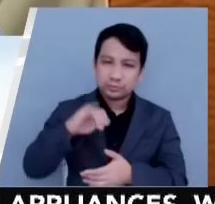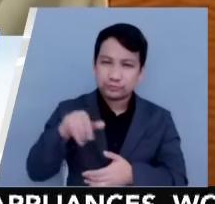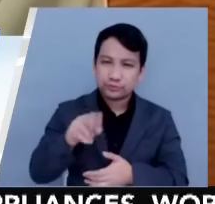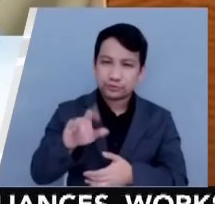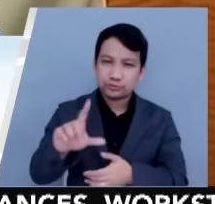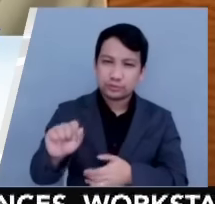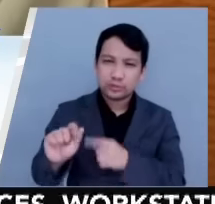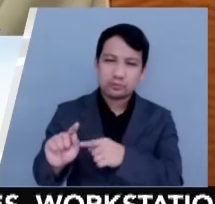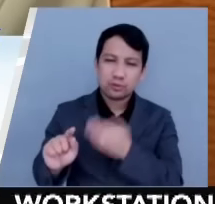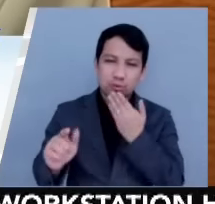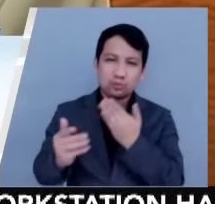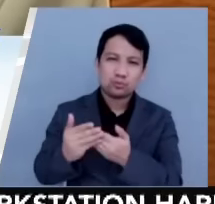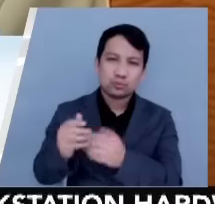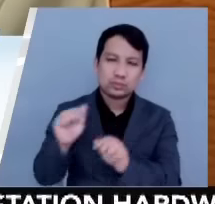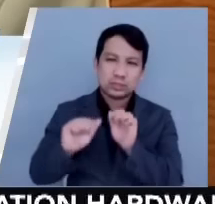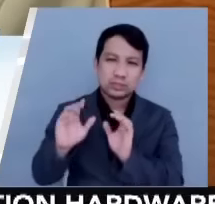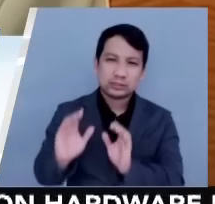too and she